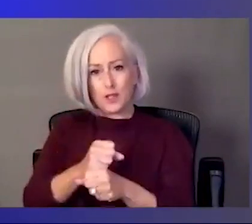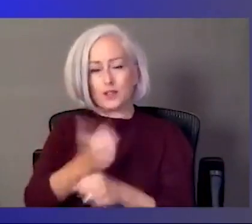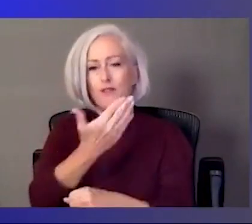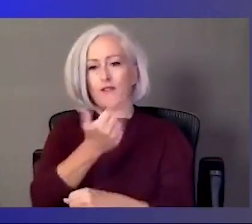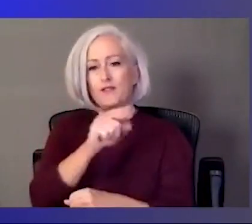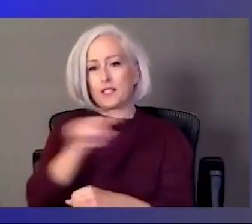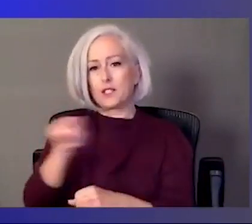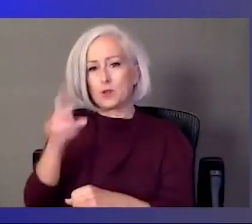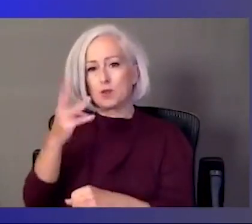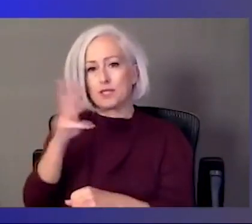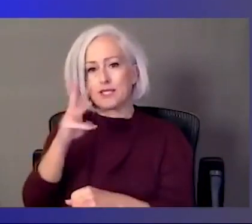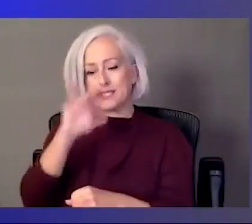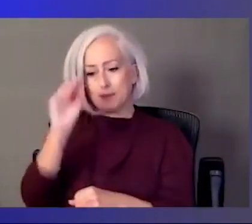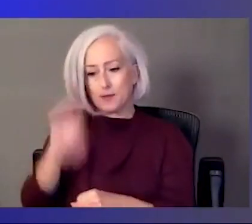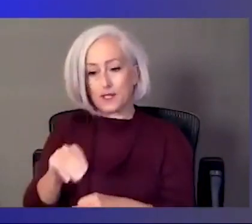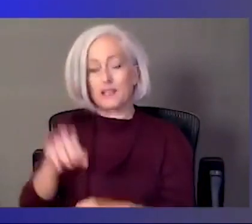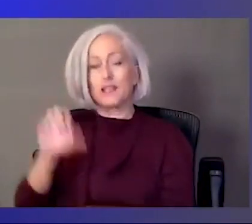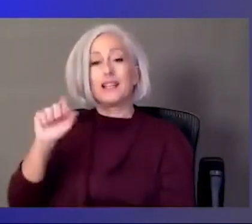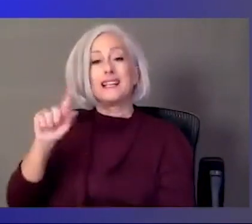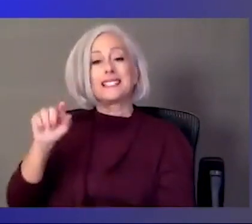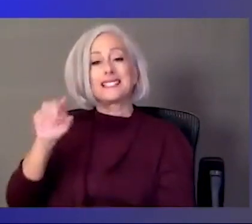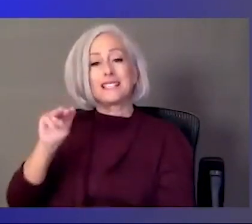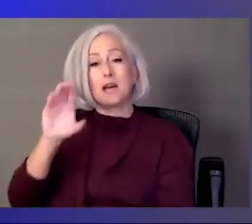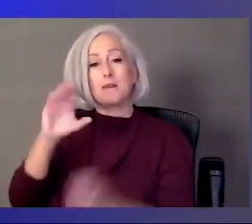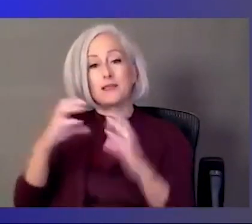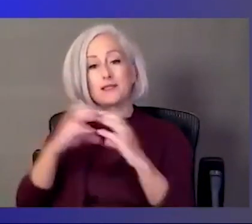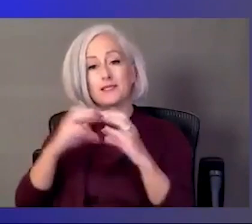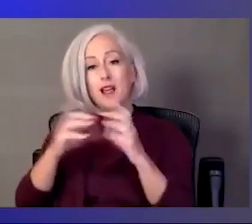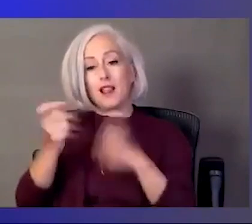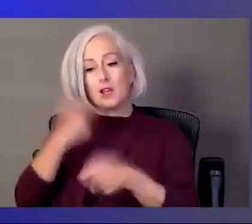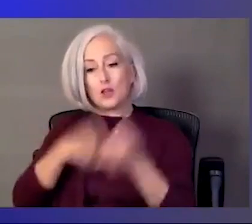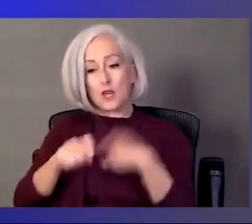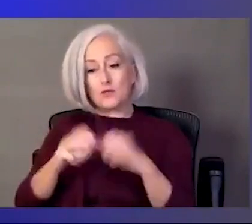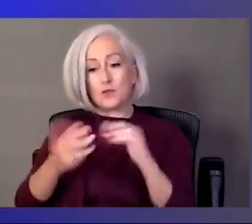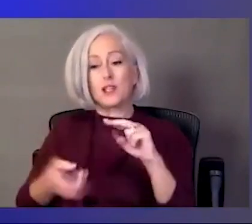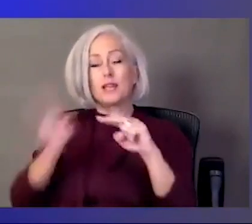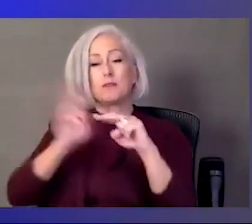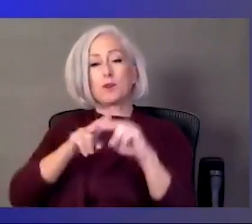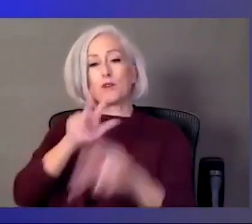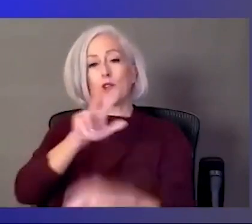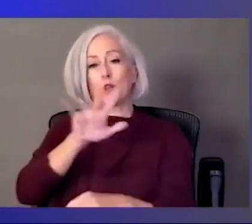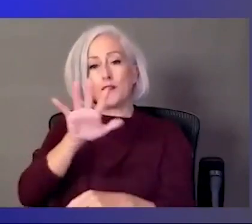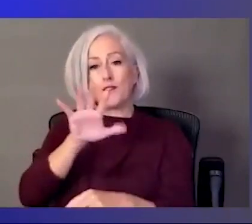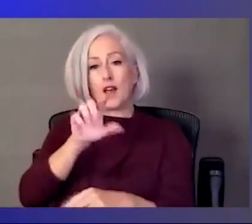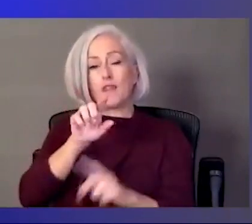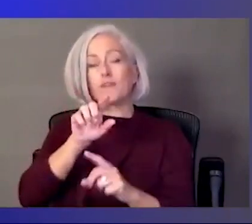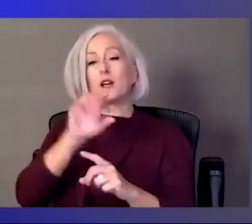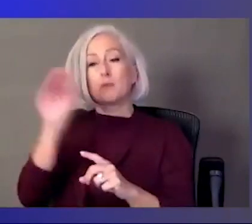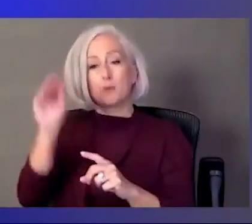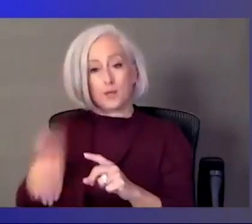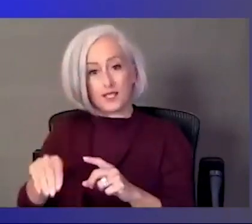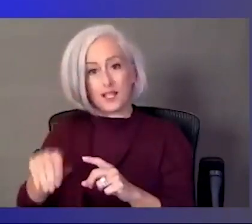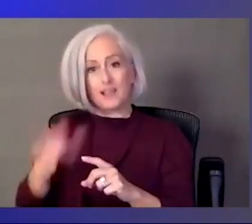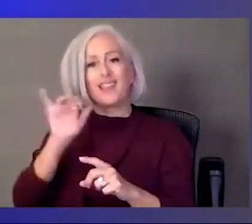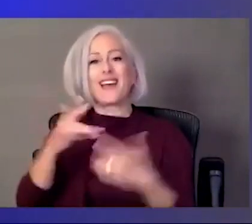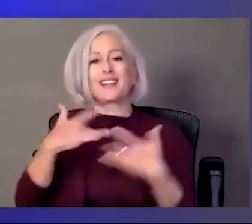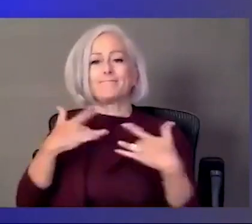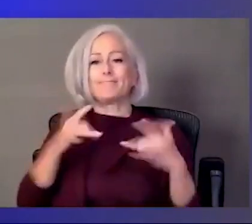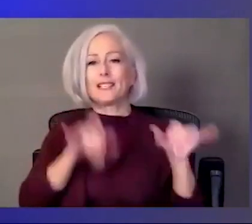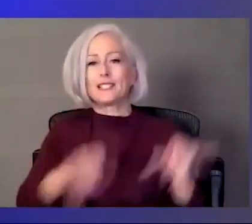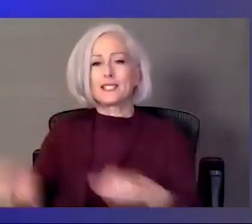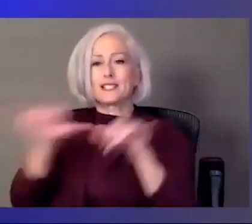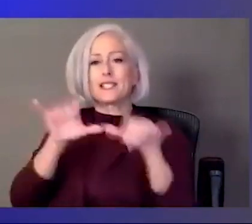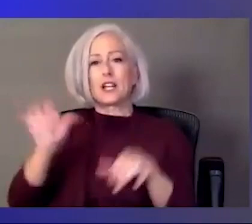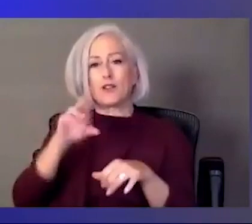transplant improved outcomes to about 30 to 35%, and that's been the standard of care for many years. However, we need to do better than